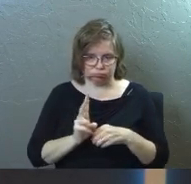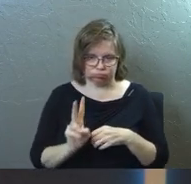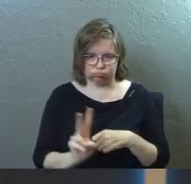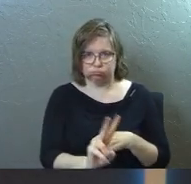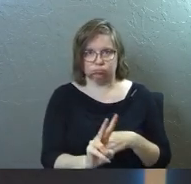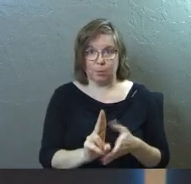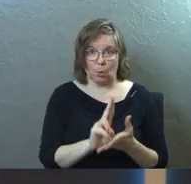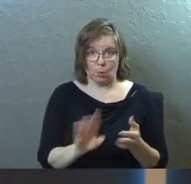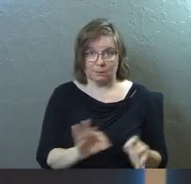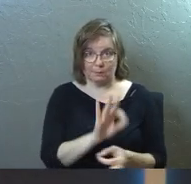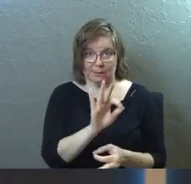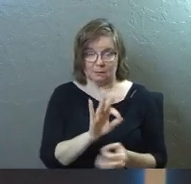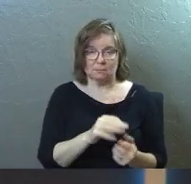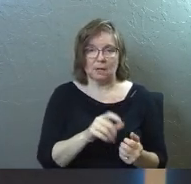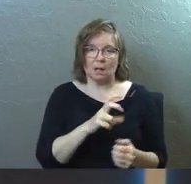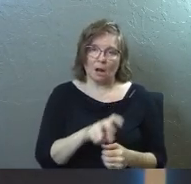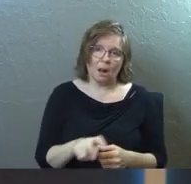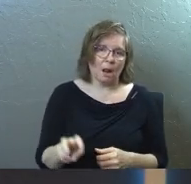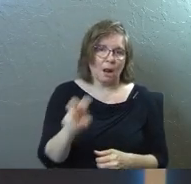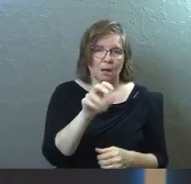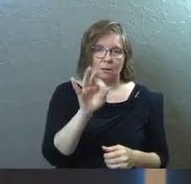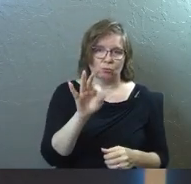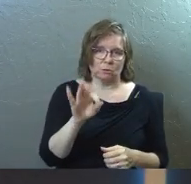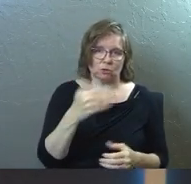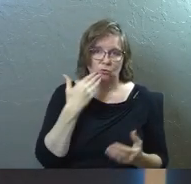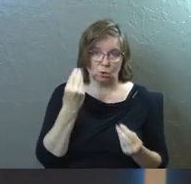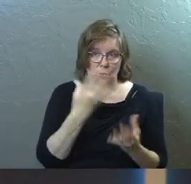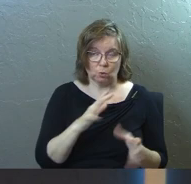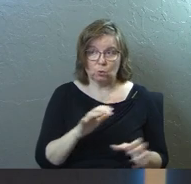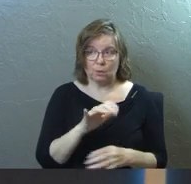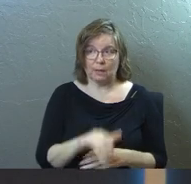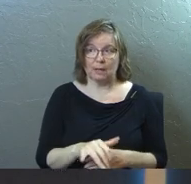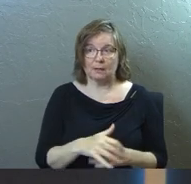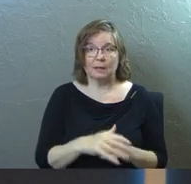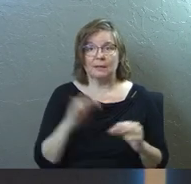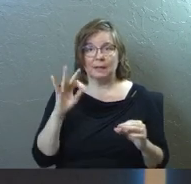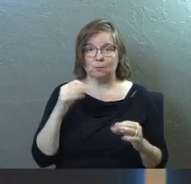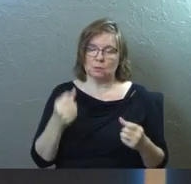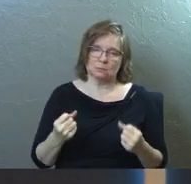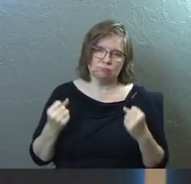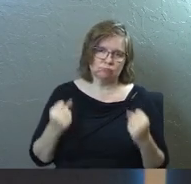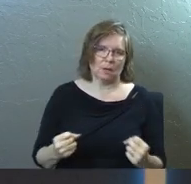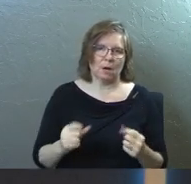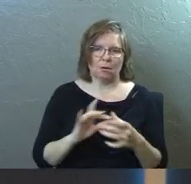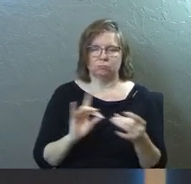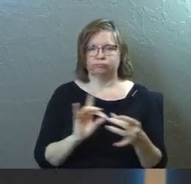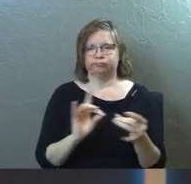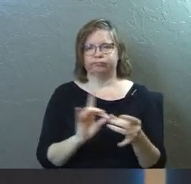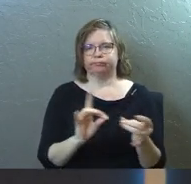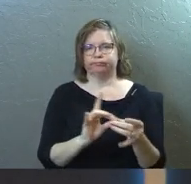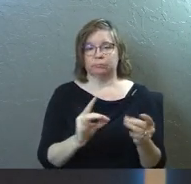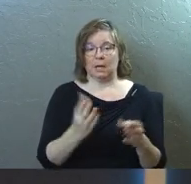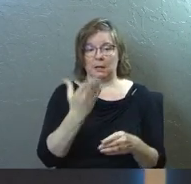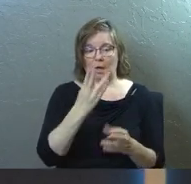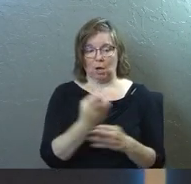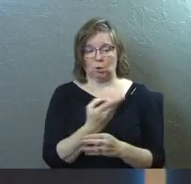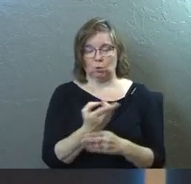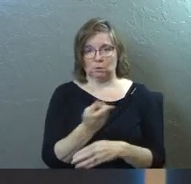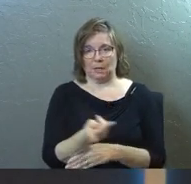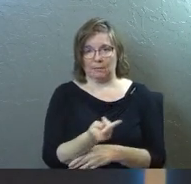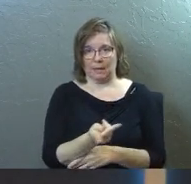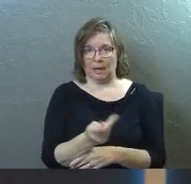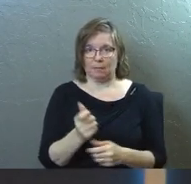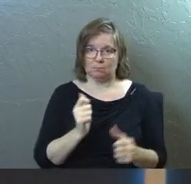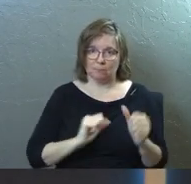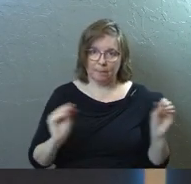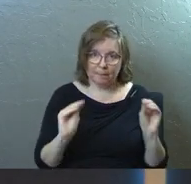Spirit, and they begin traveling and preaching the good news. And as they do that, they preach powerful messages. God uses them to perform miracles.